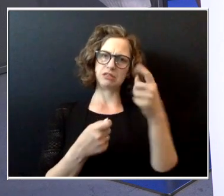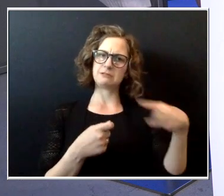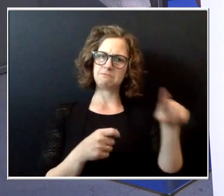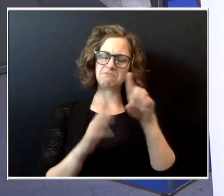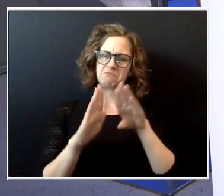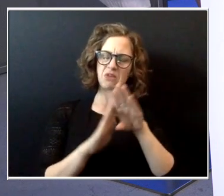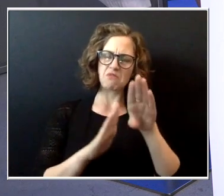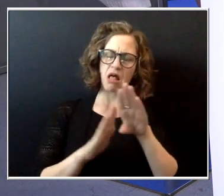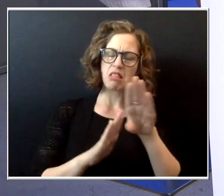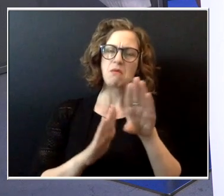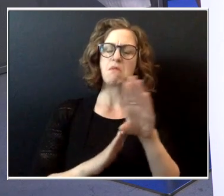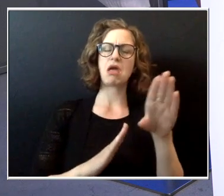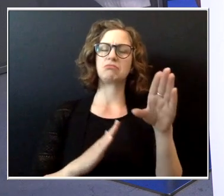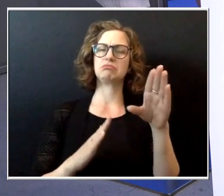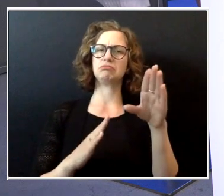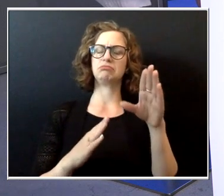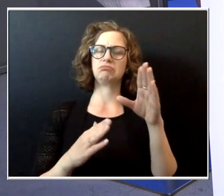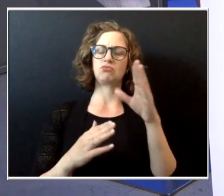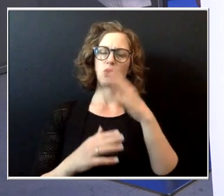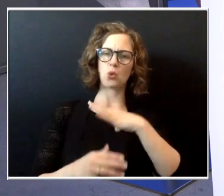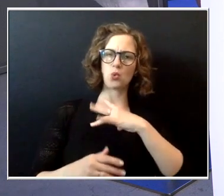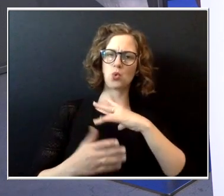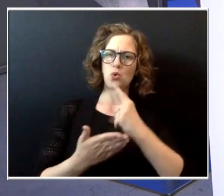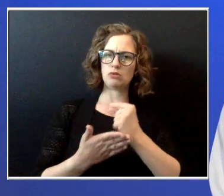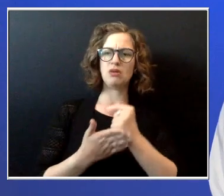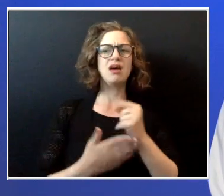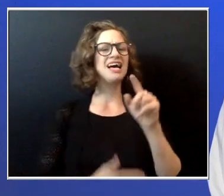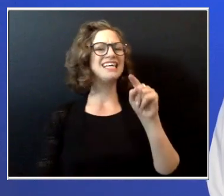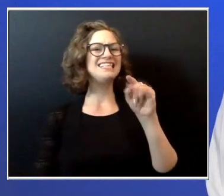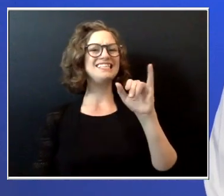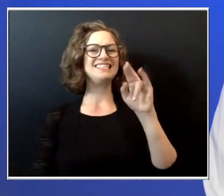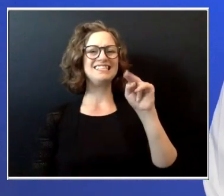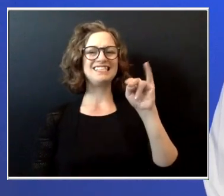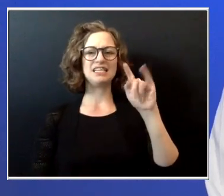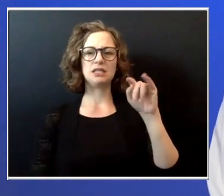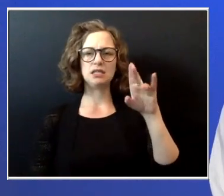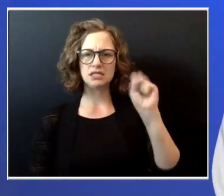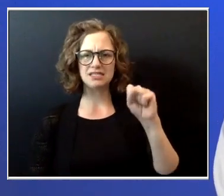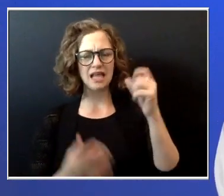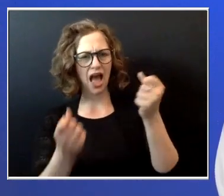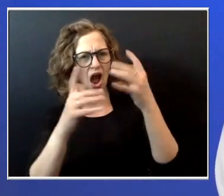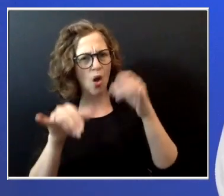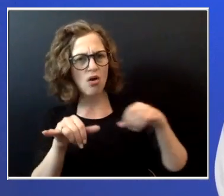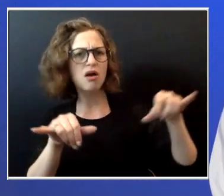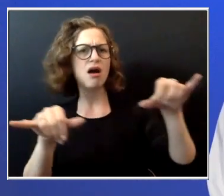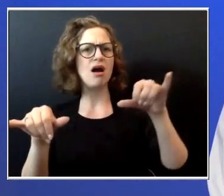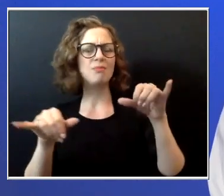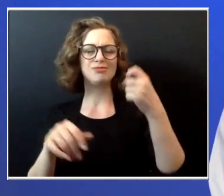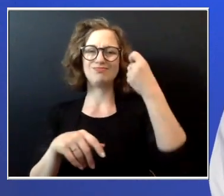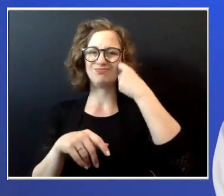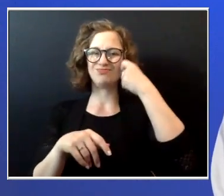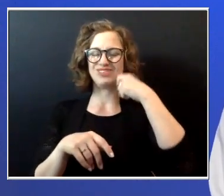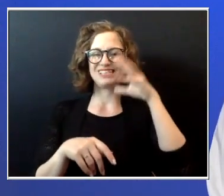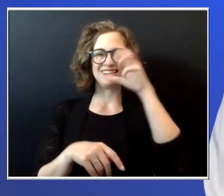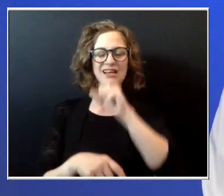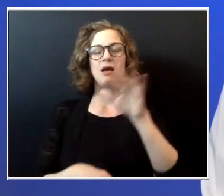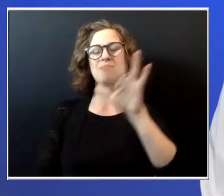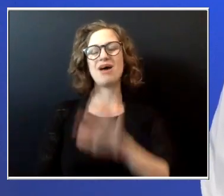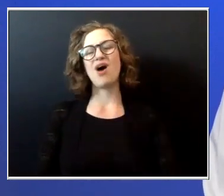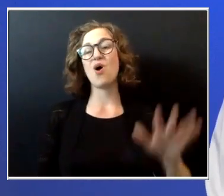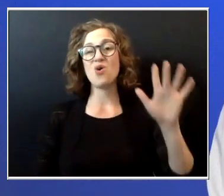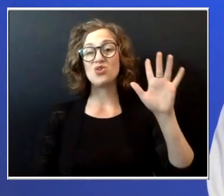how common is tinnitus? Recent estimates in the U.S. put it around 25%. So 1 in 10 people,